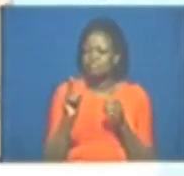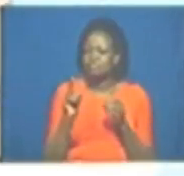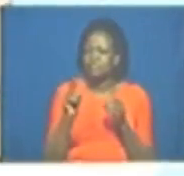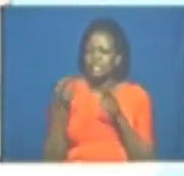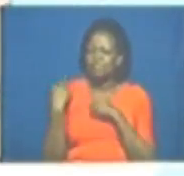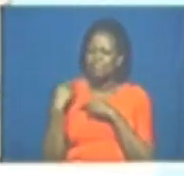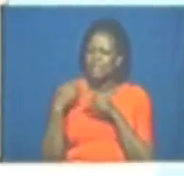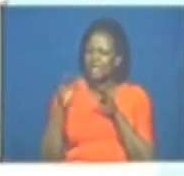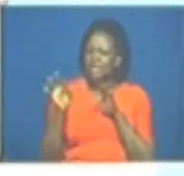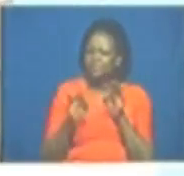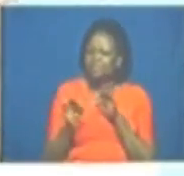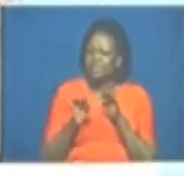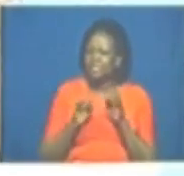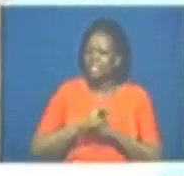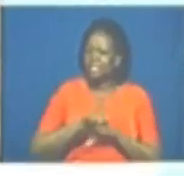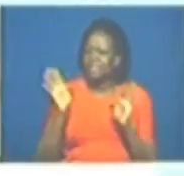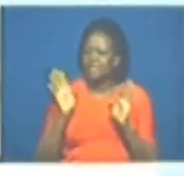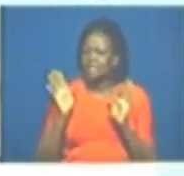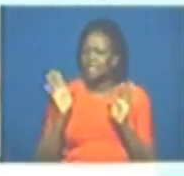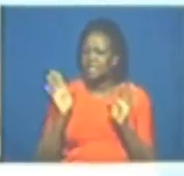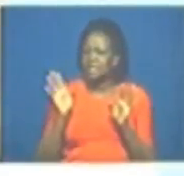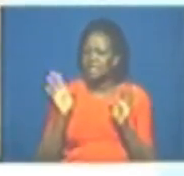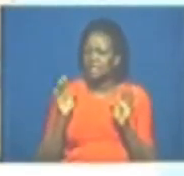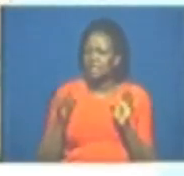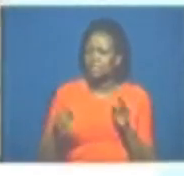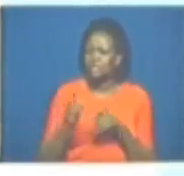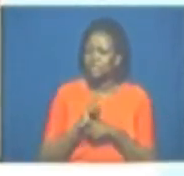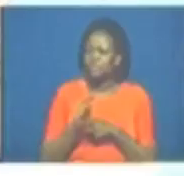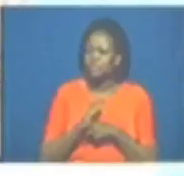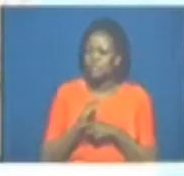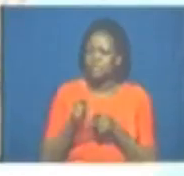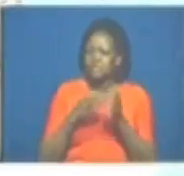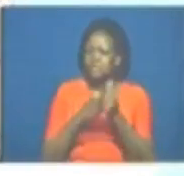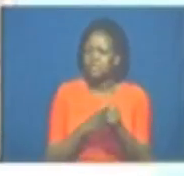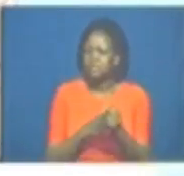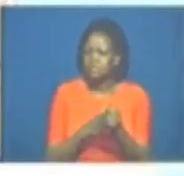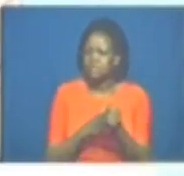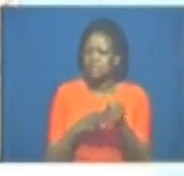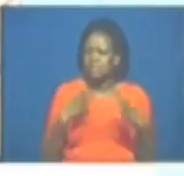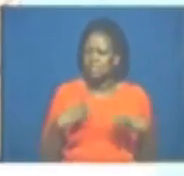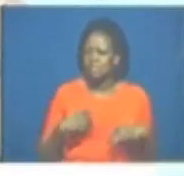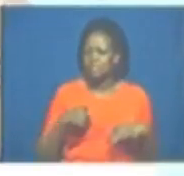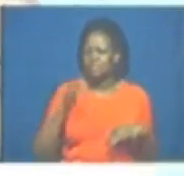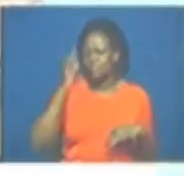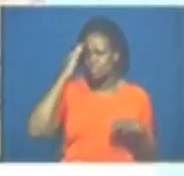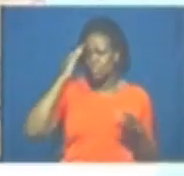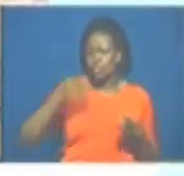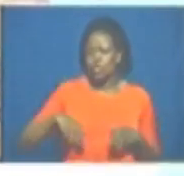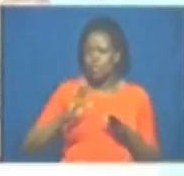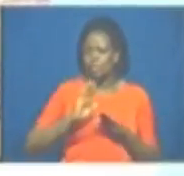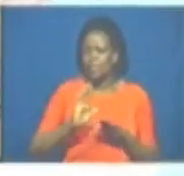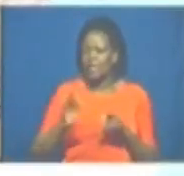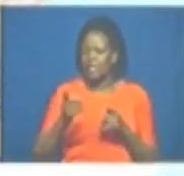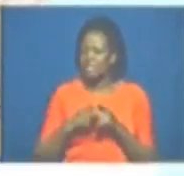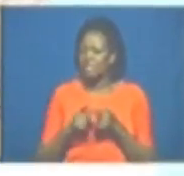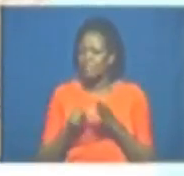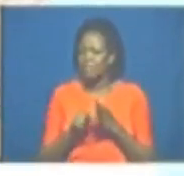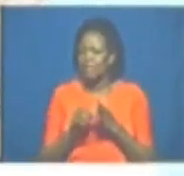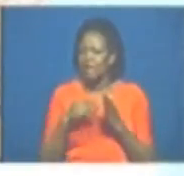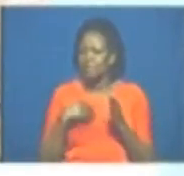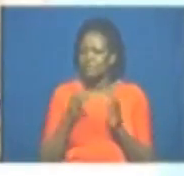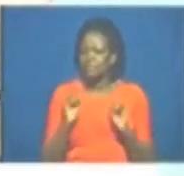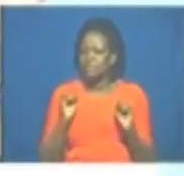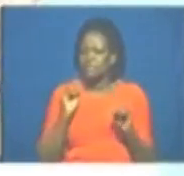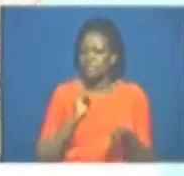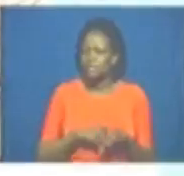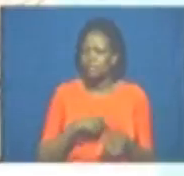and we train the leadership, we train the masses so that they know their roles, then we'll not have those tough wars. Okay. And you know, when we were